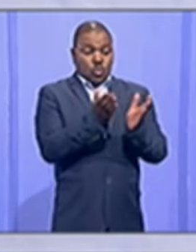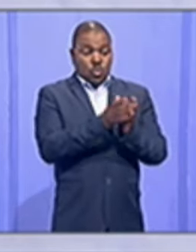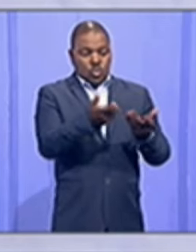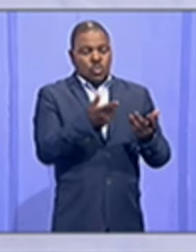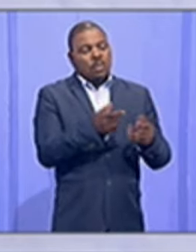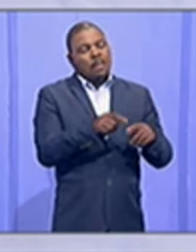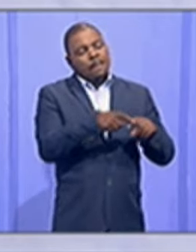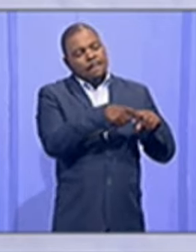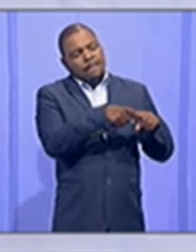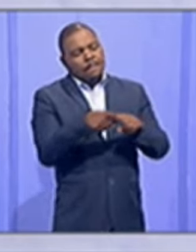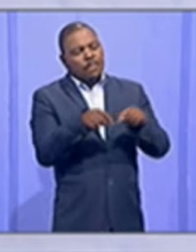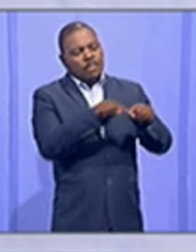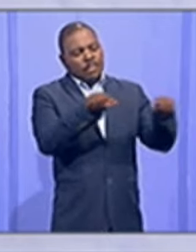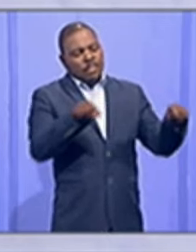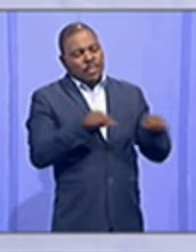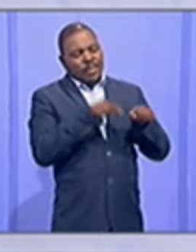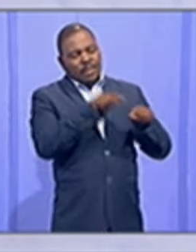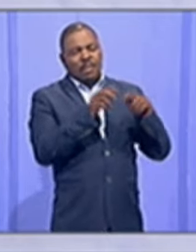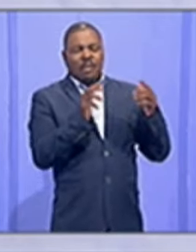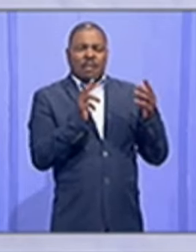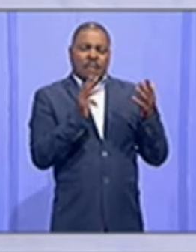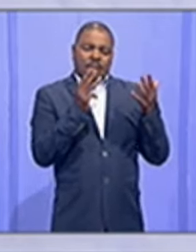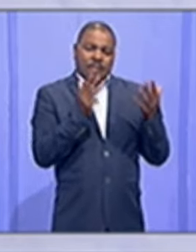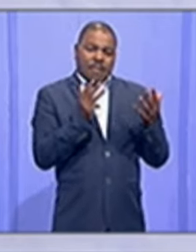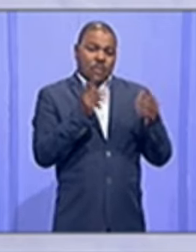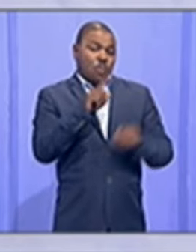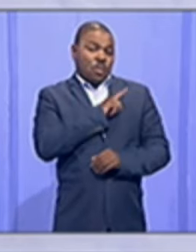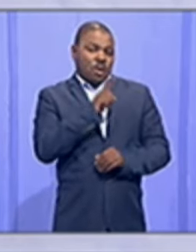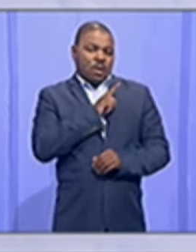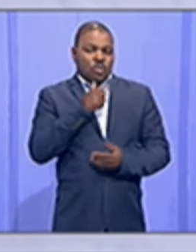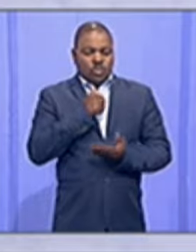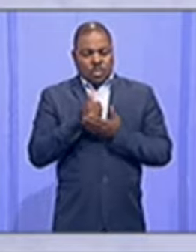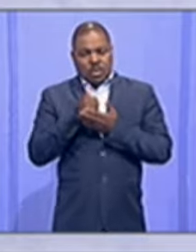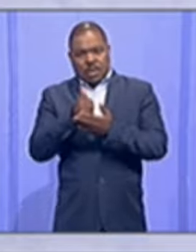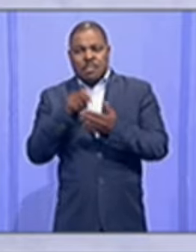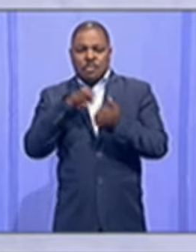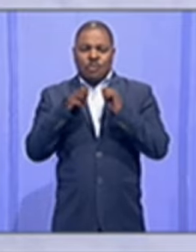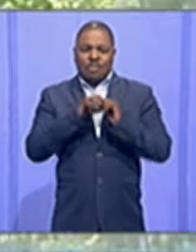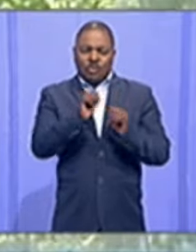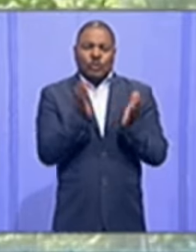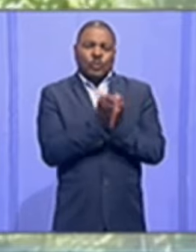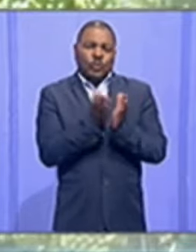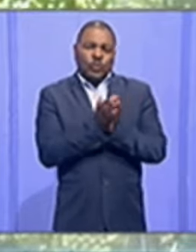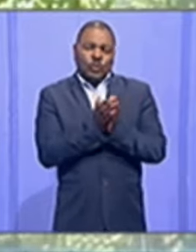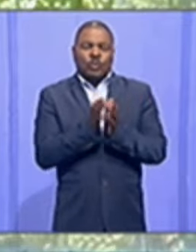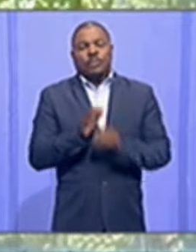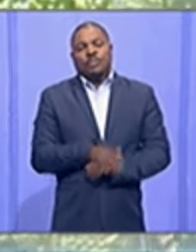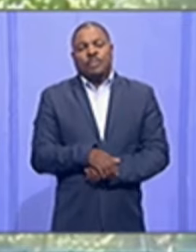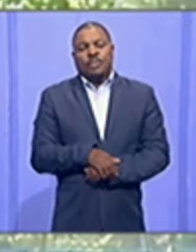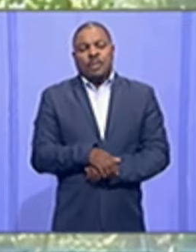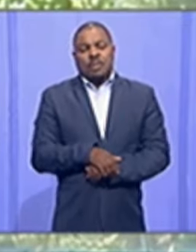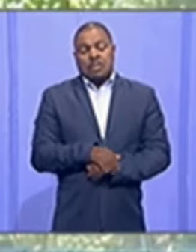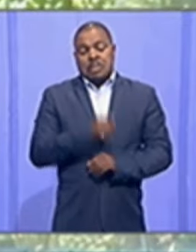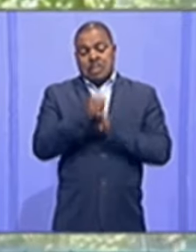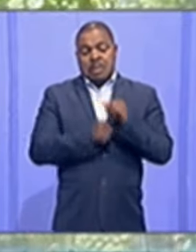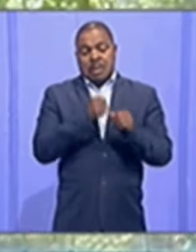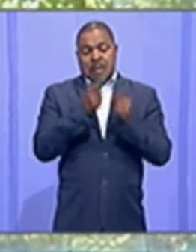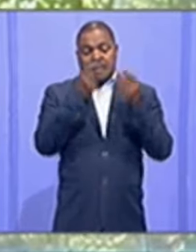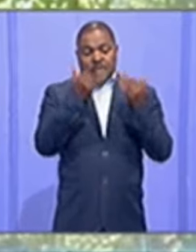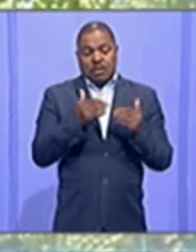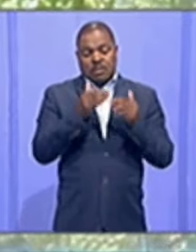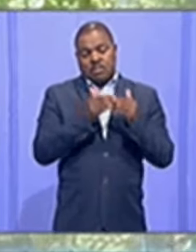nakwana di ka nna robedi sene le go thusa go rarabolola mangwe ya mathata a sekolo seno se lebagane naso. Mo ngwageng wa ditšhelete wa